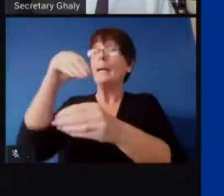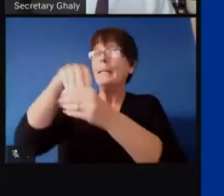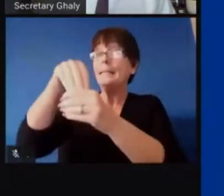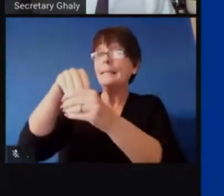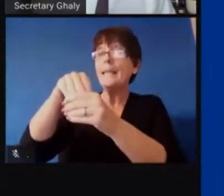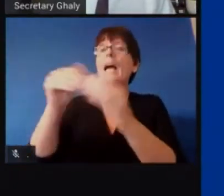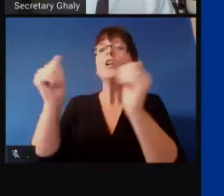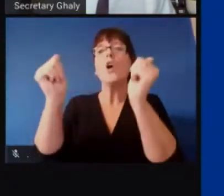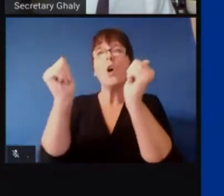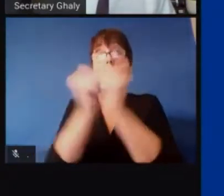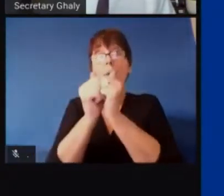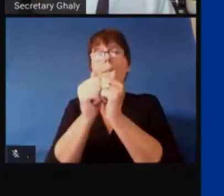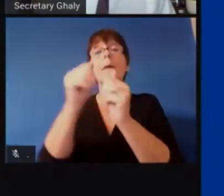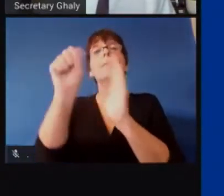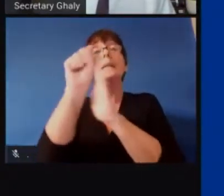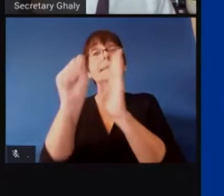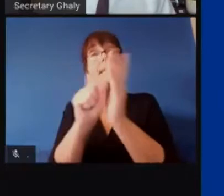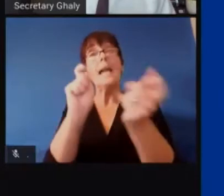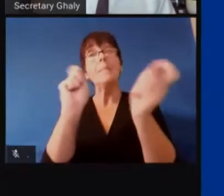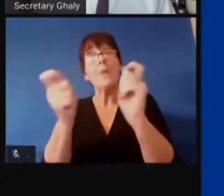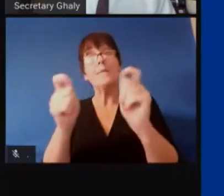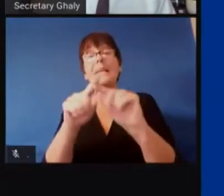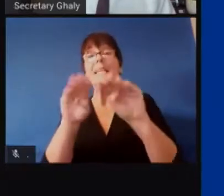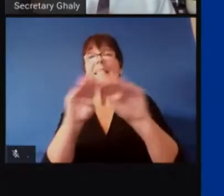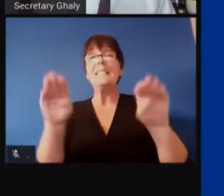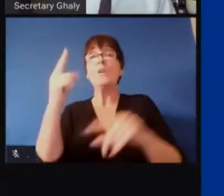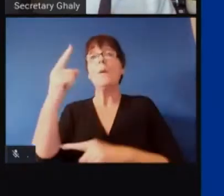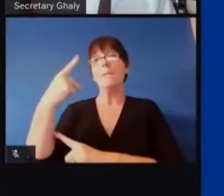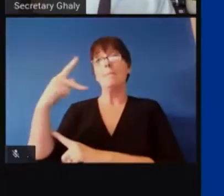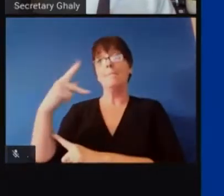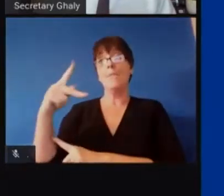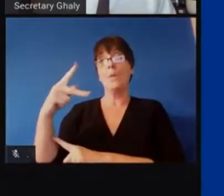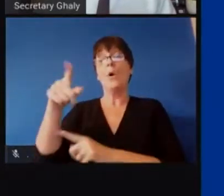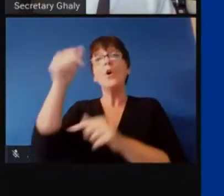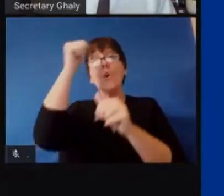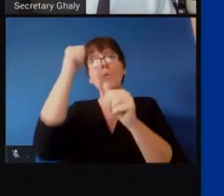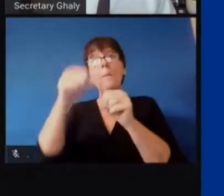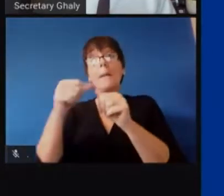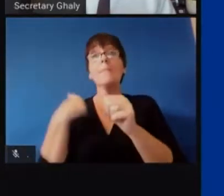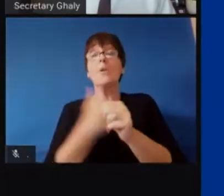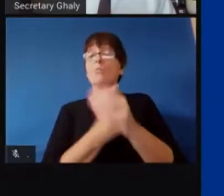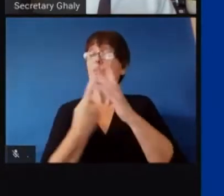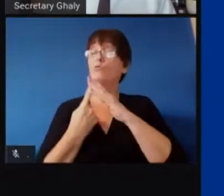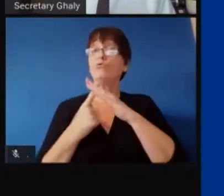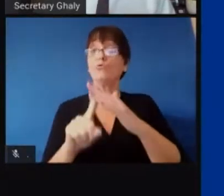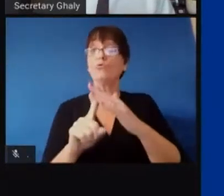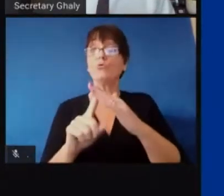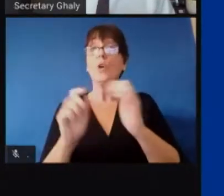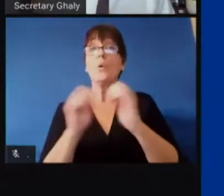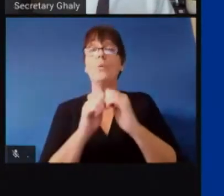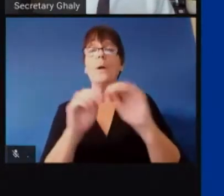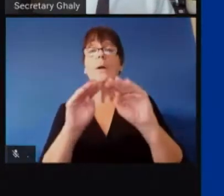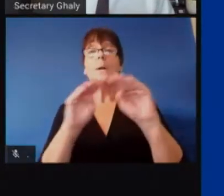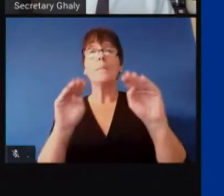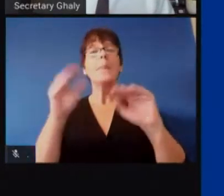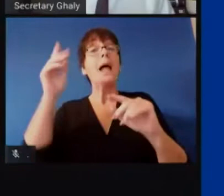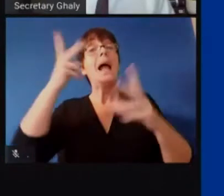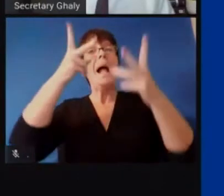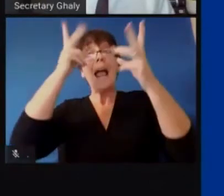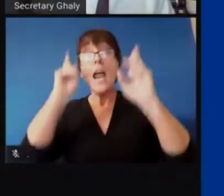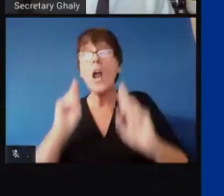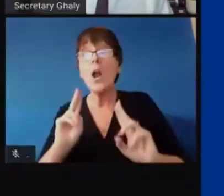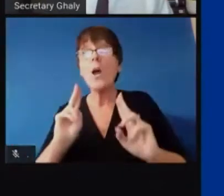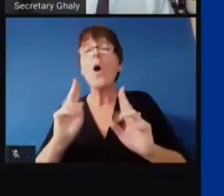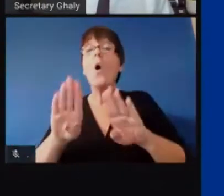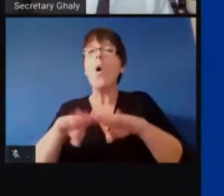the stated modifications in Tier 1. That's the purple tier. You'll remember we started out with hair salons, barber shops